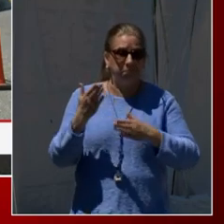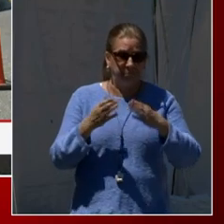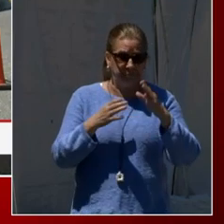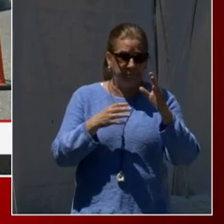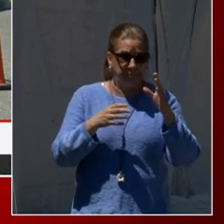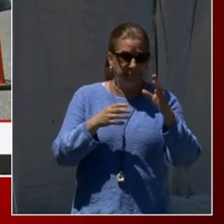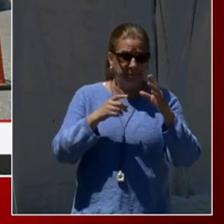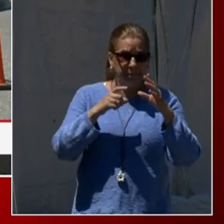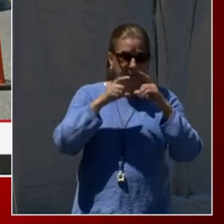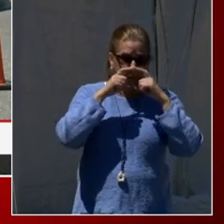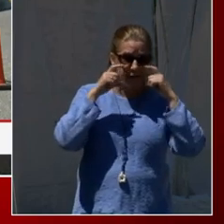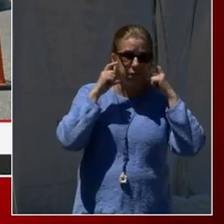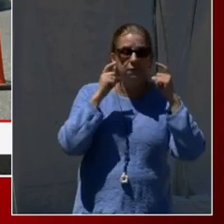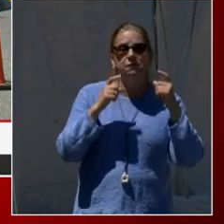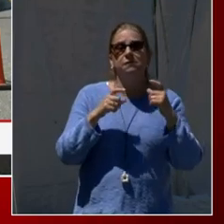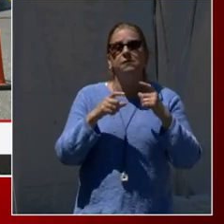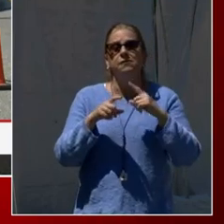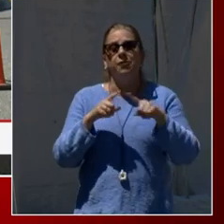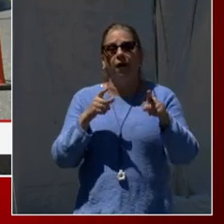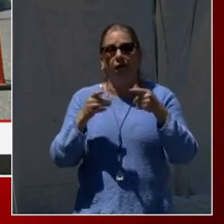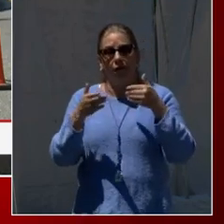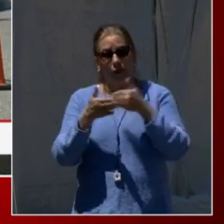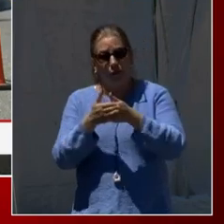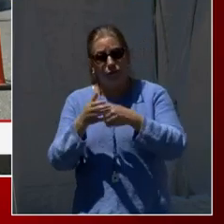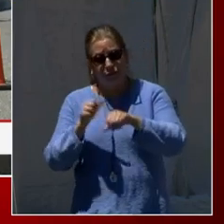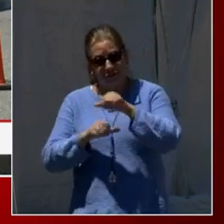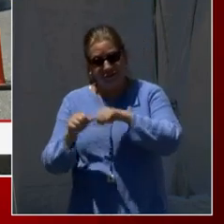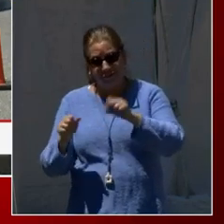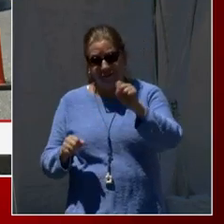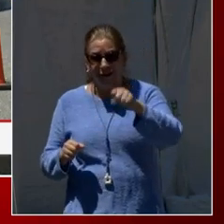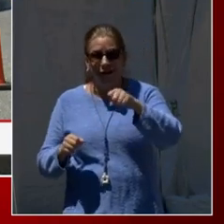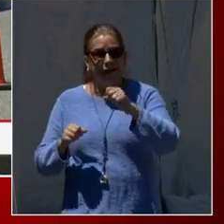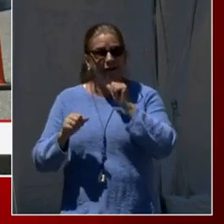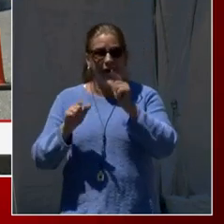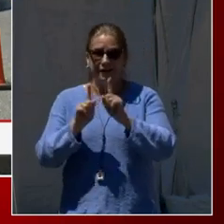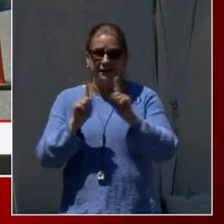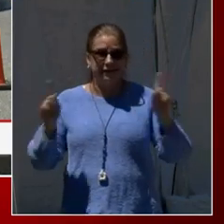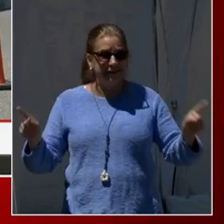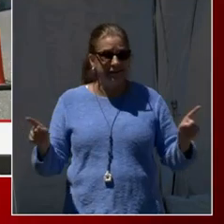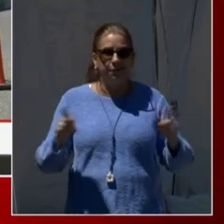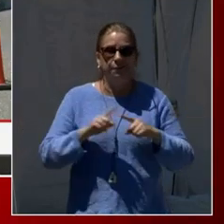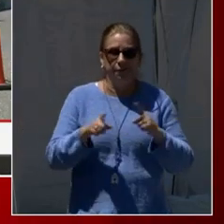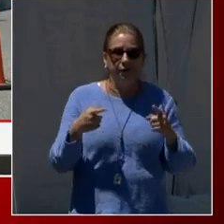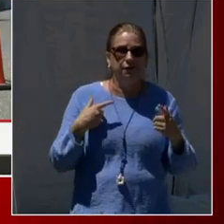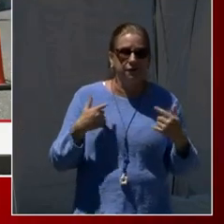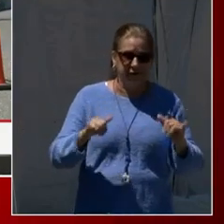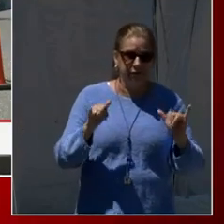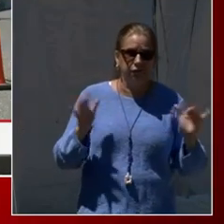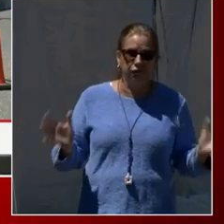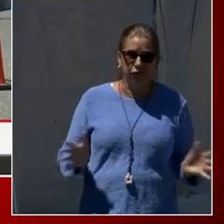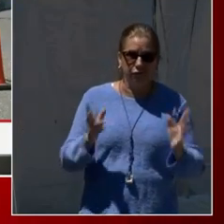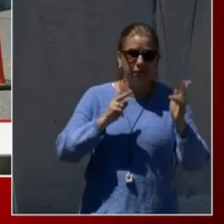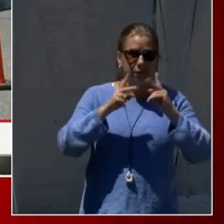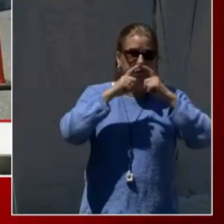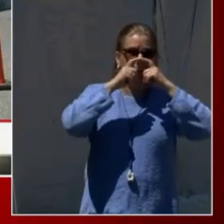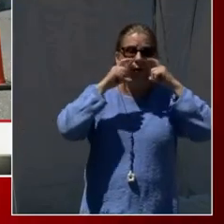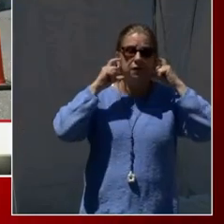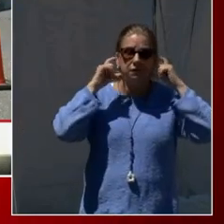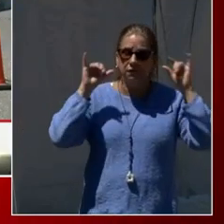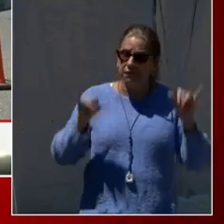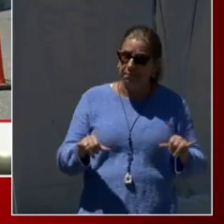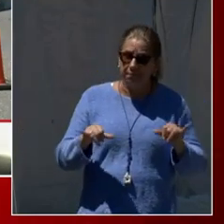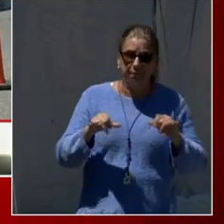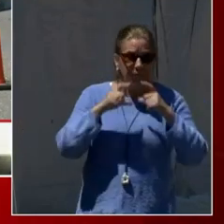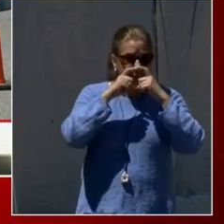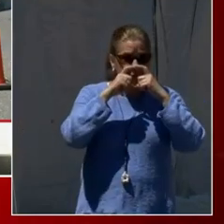had on masks the entire time, but we had a lot of people. So in the chief's world, this is a First Amendment